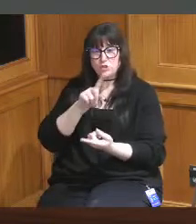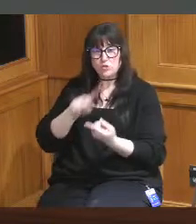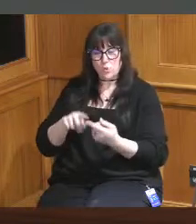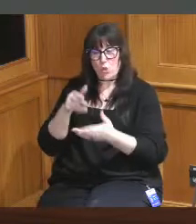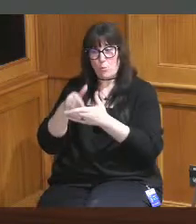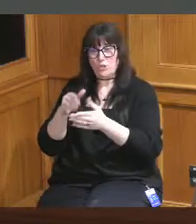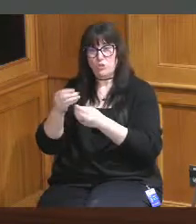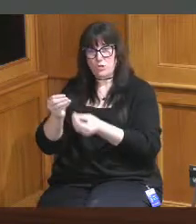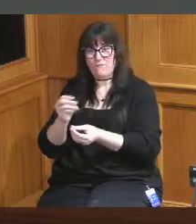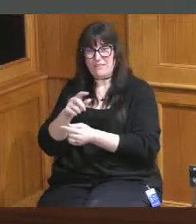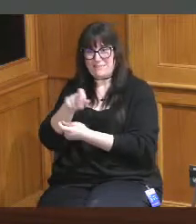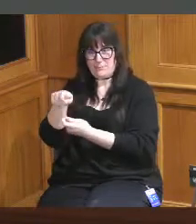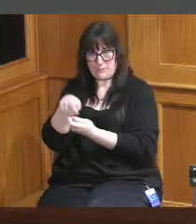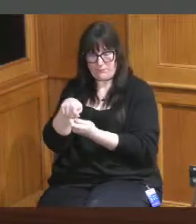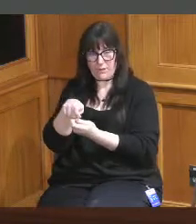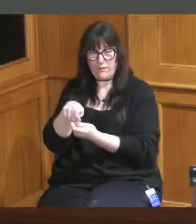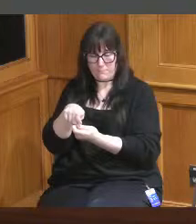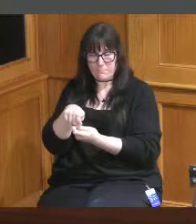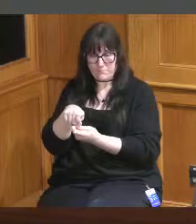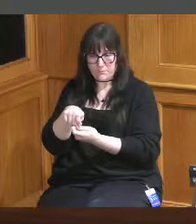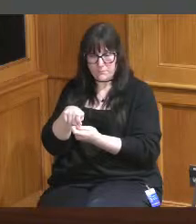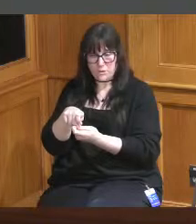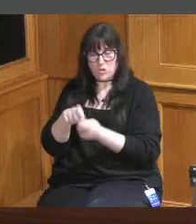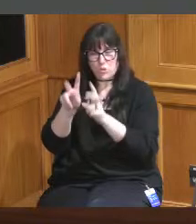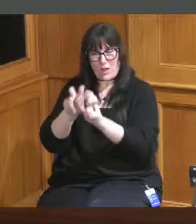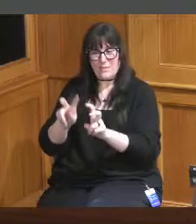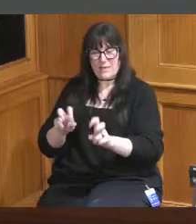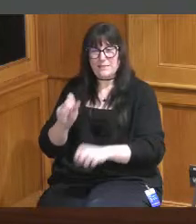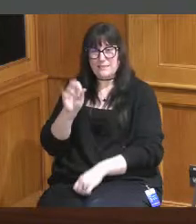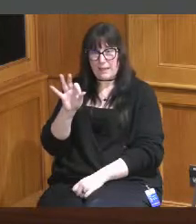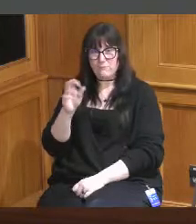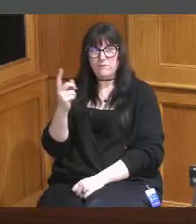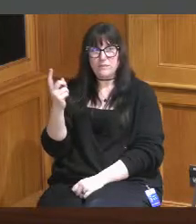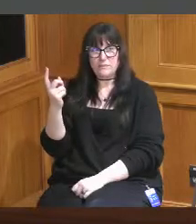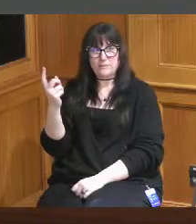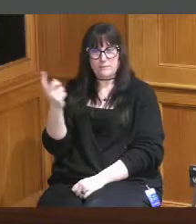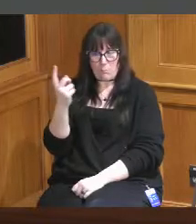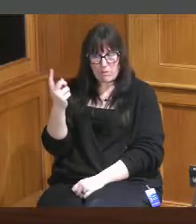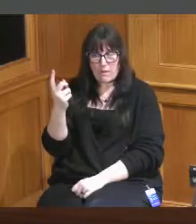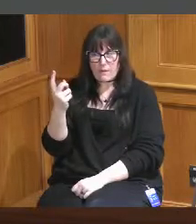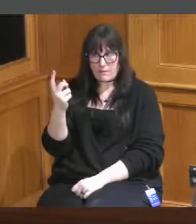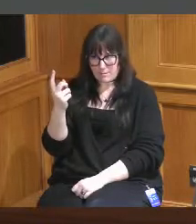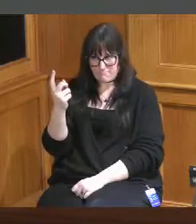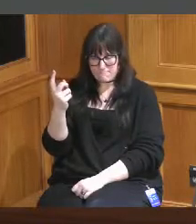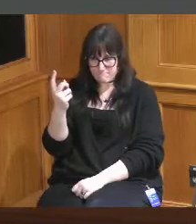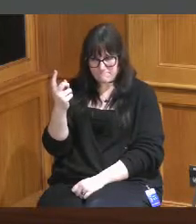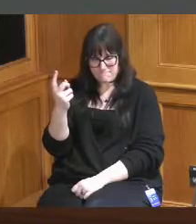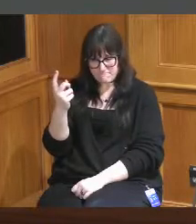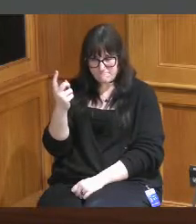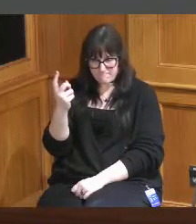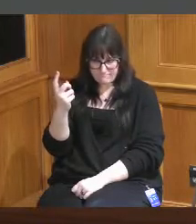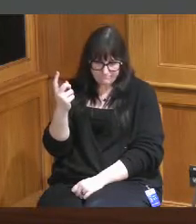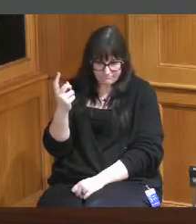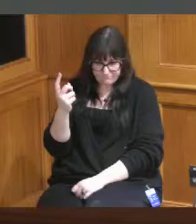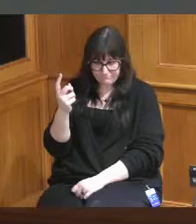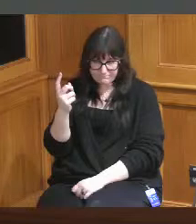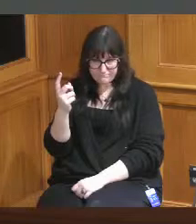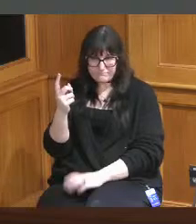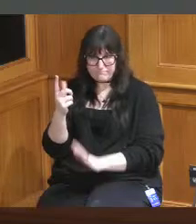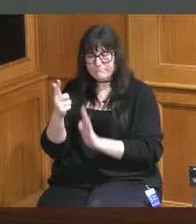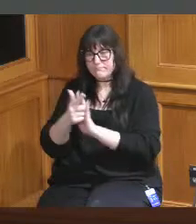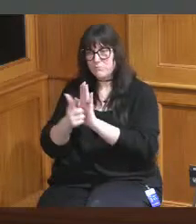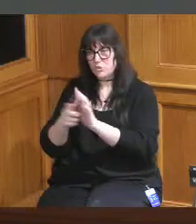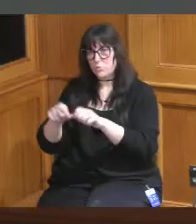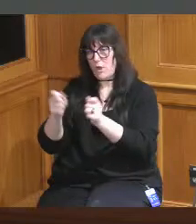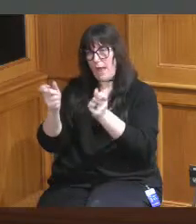particular, to assess whether any whether or not there were any criminal